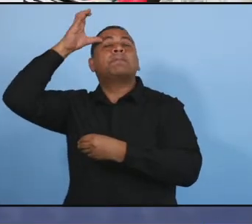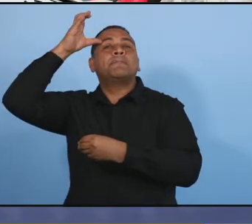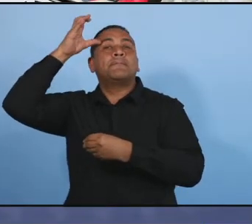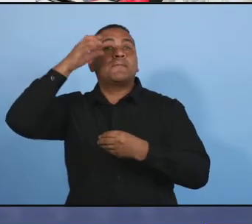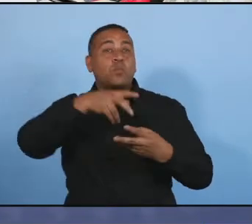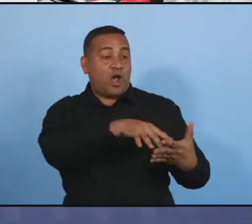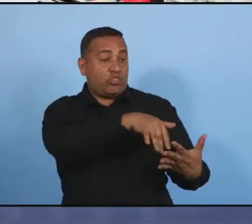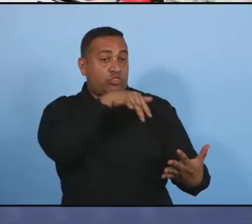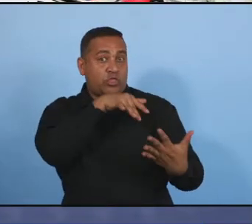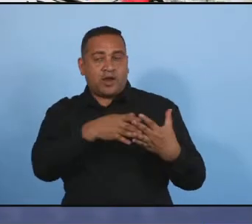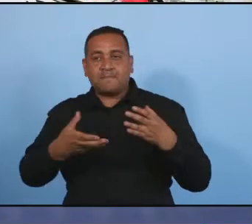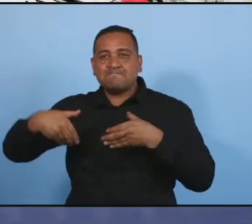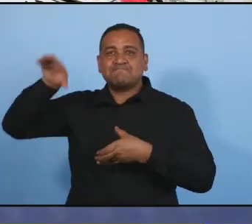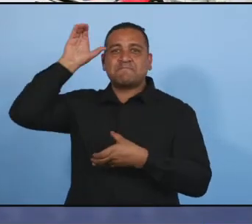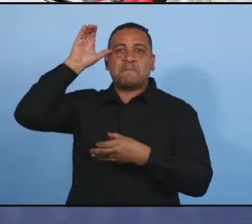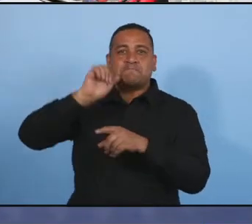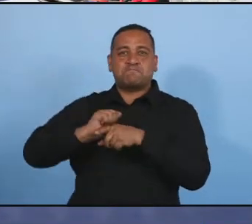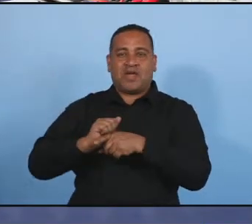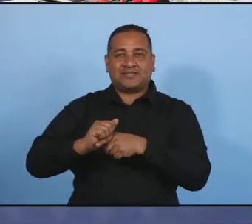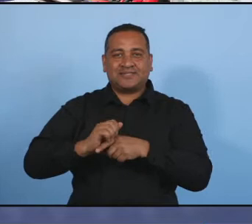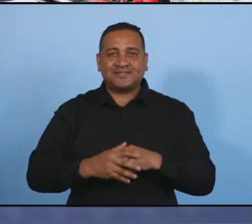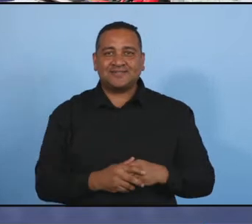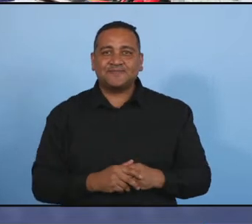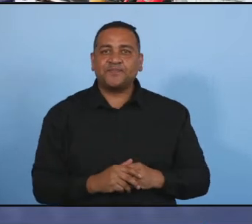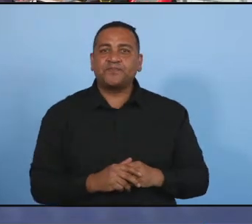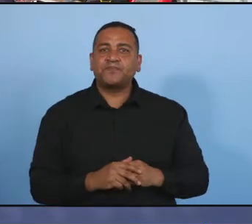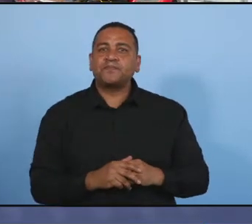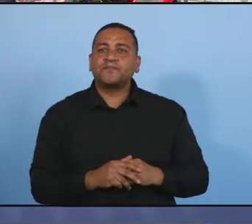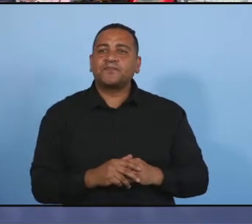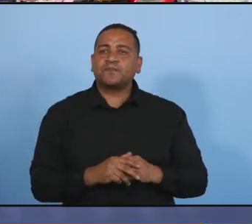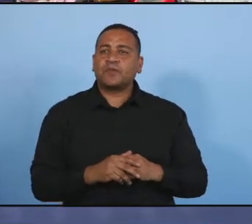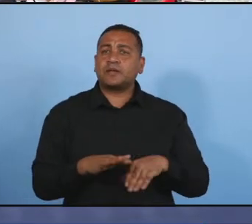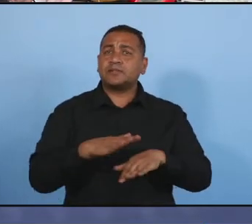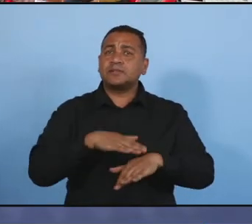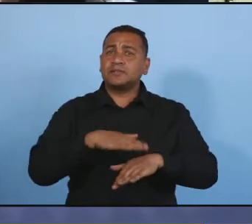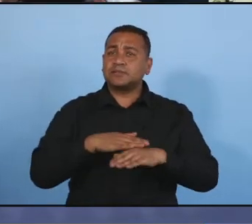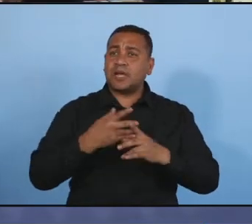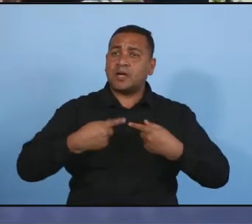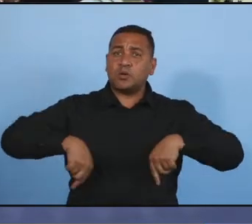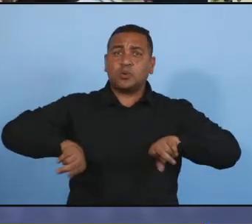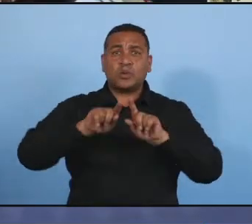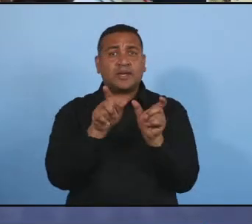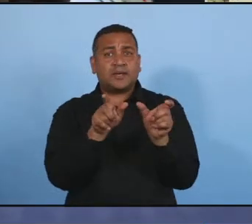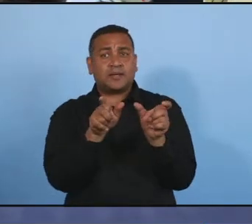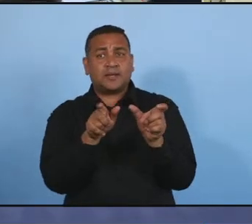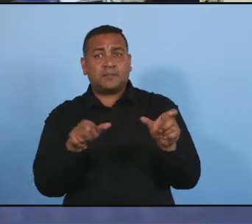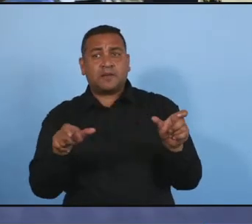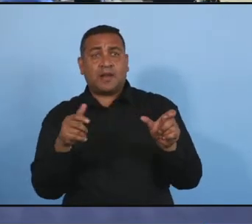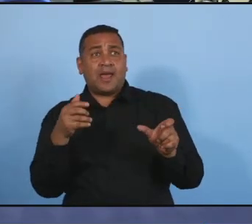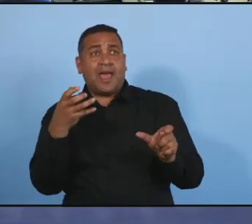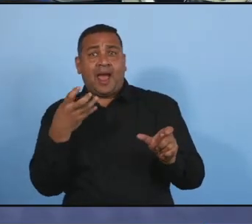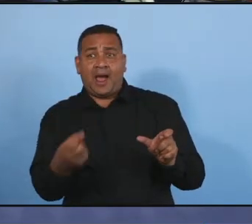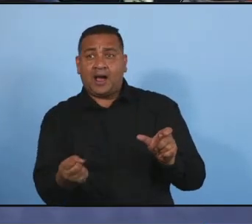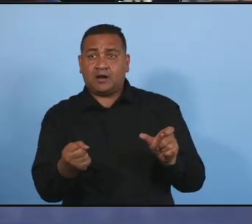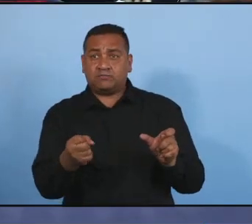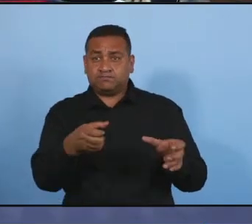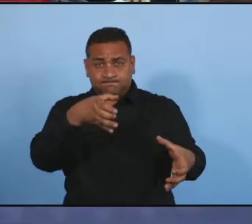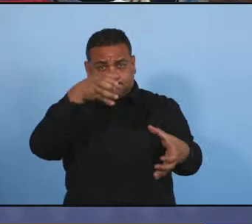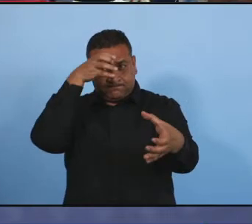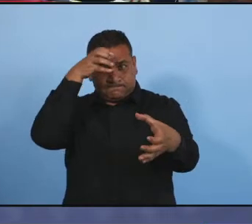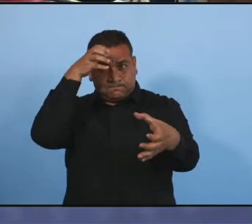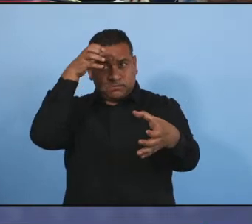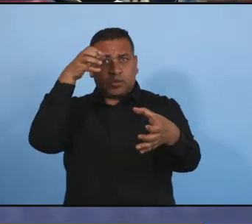Okay. Sometimes also, sometimes also we have people that's more experienced and they're at work already working